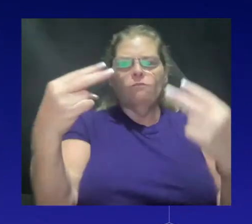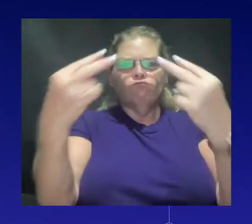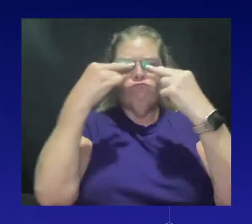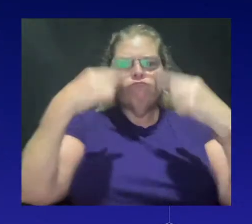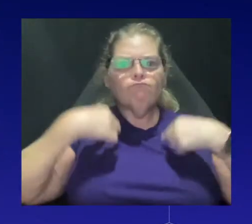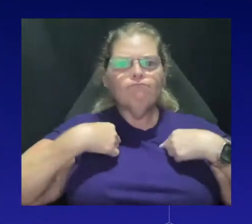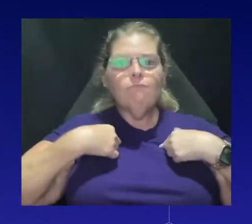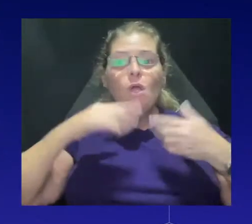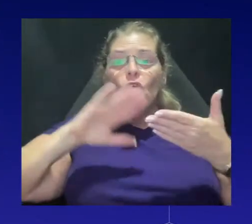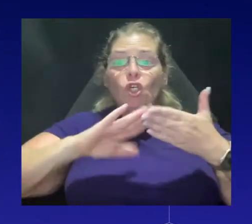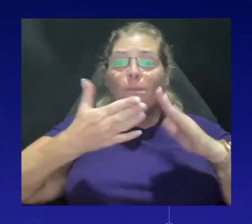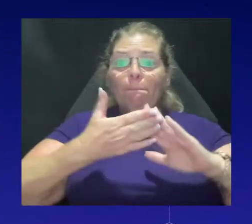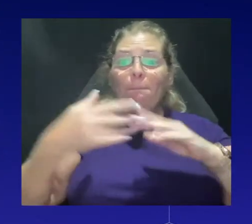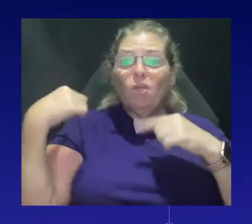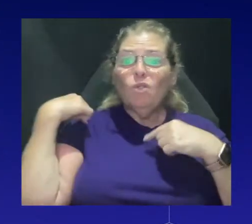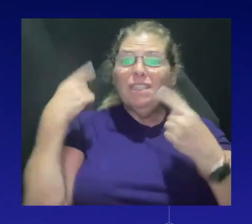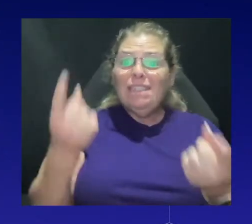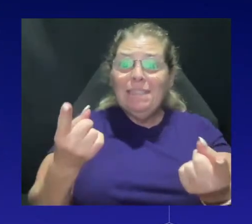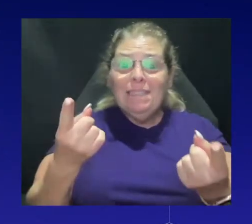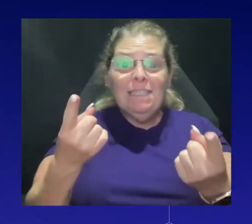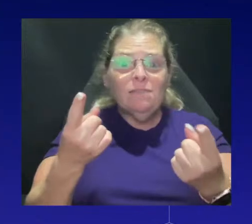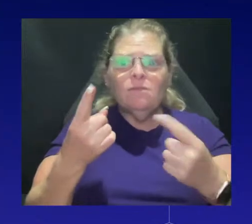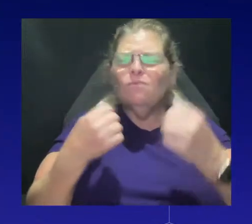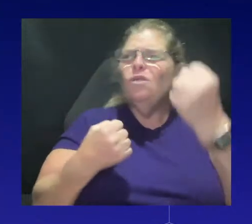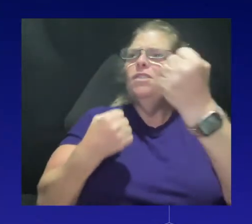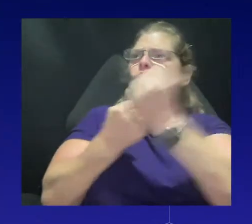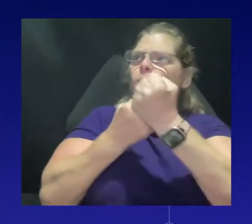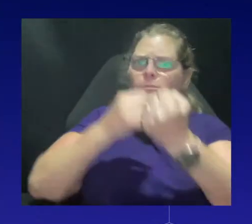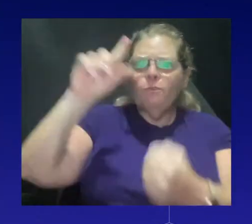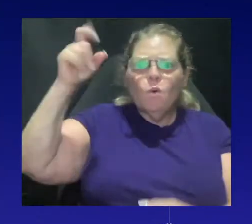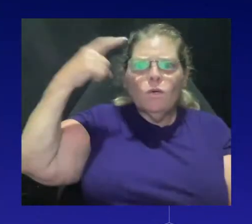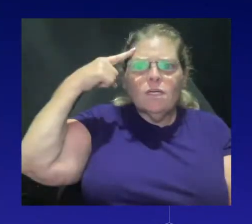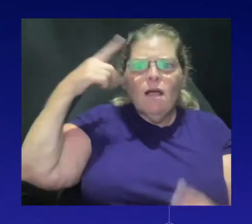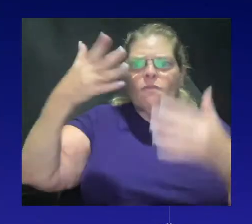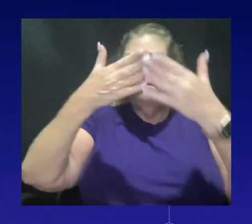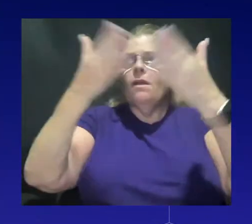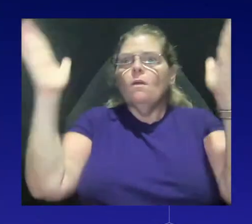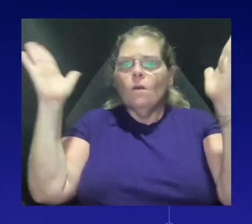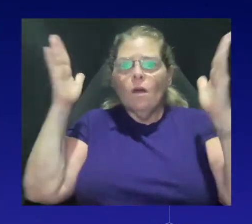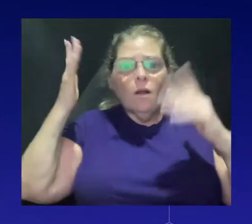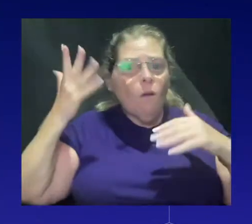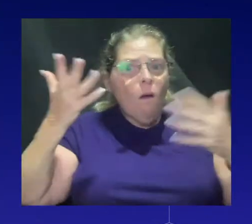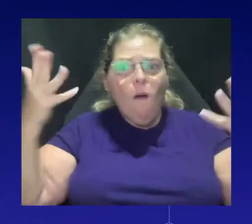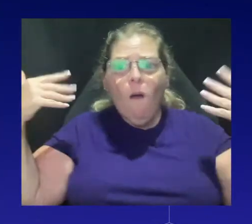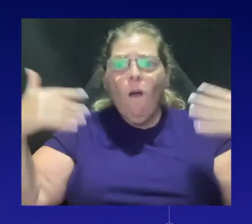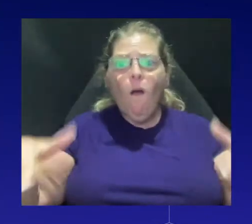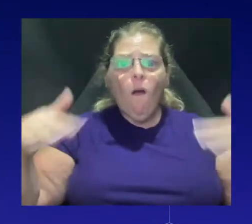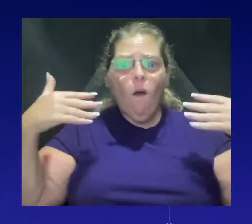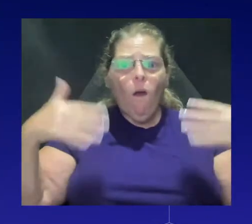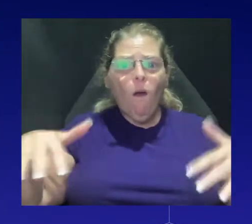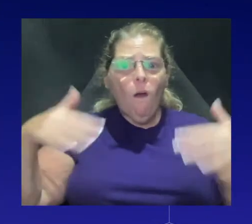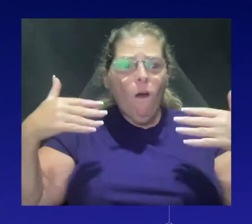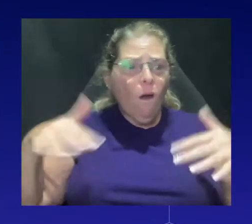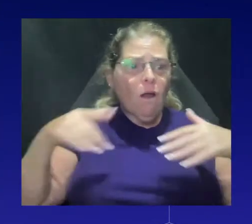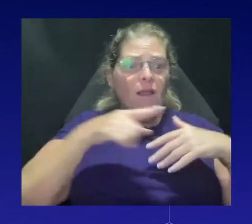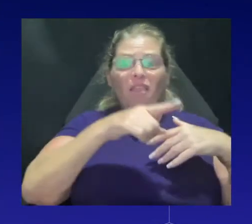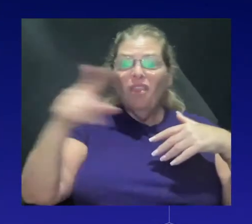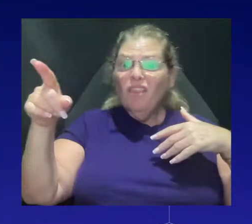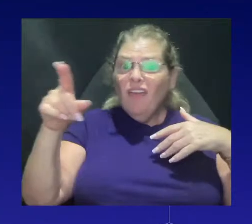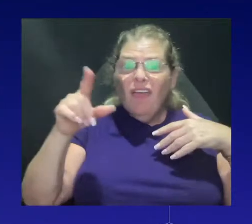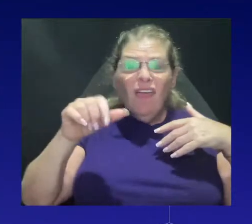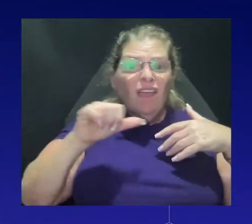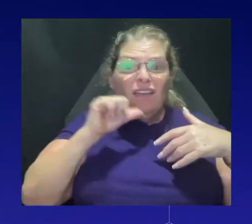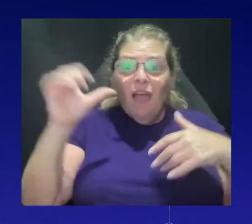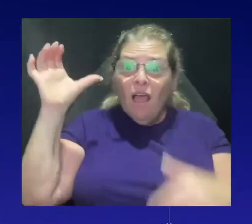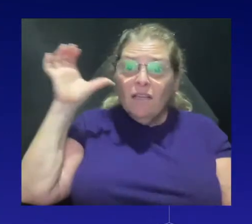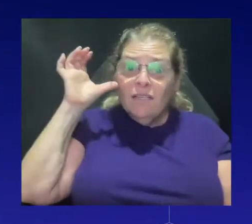holding up all governments. In the absence of anyone hearing what they had to say, they